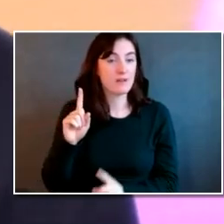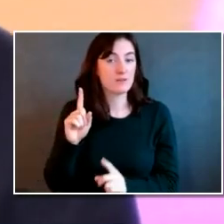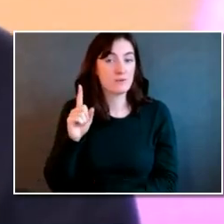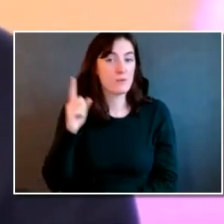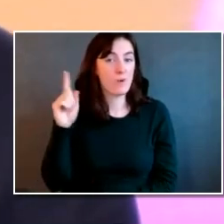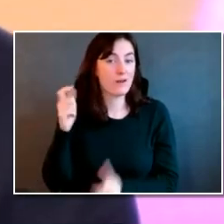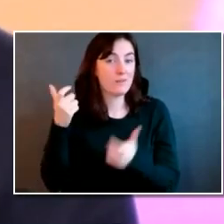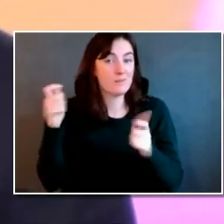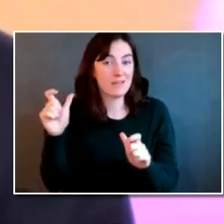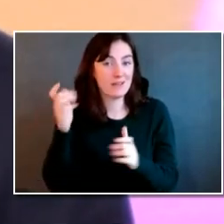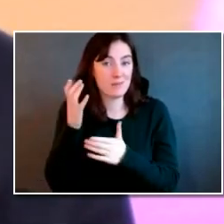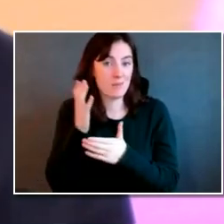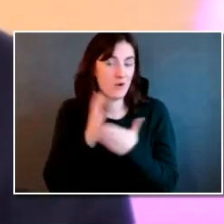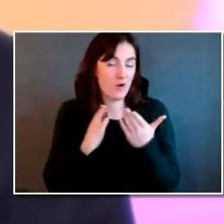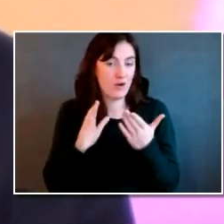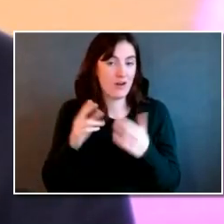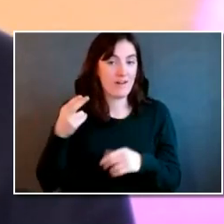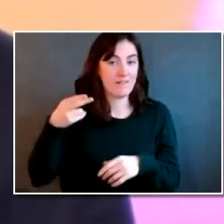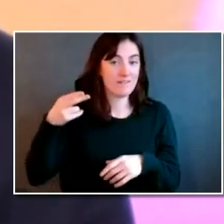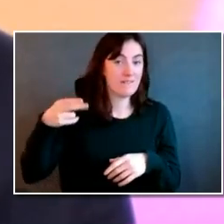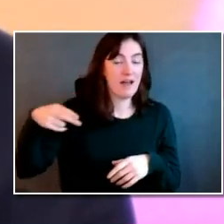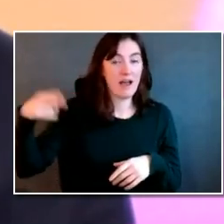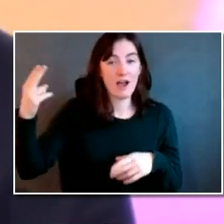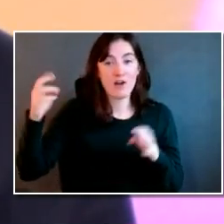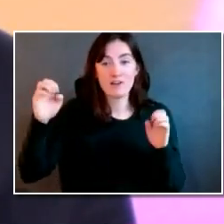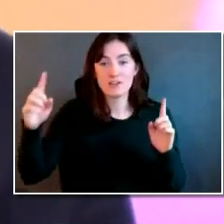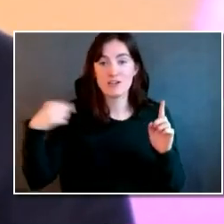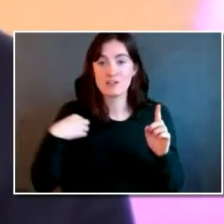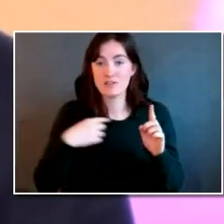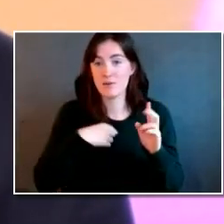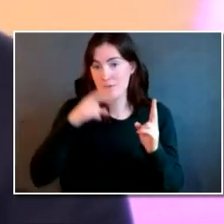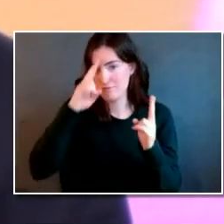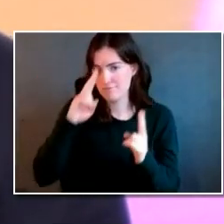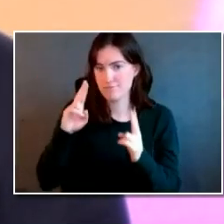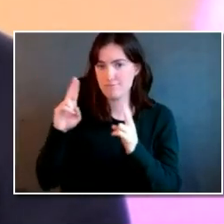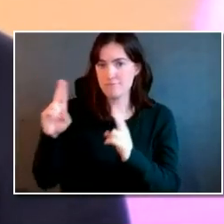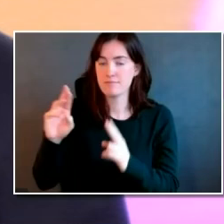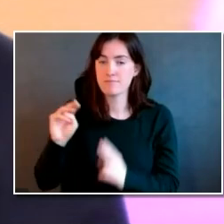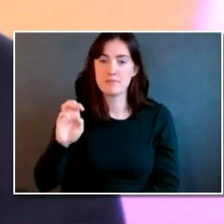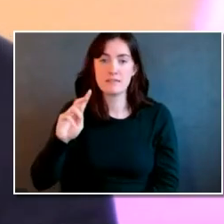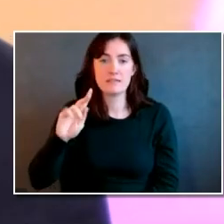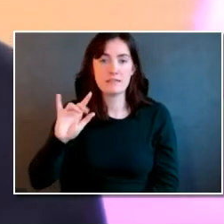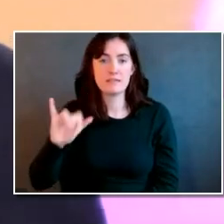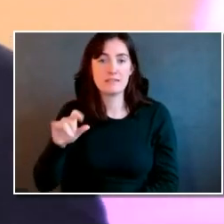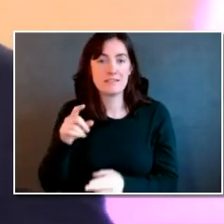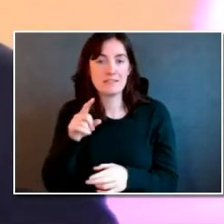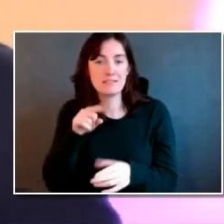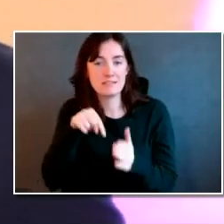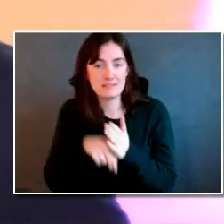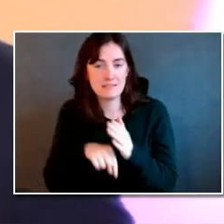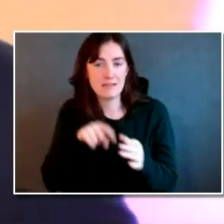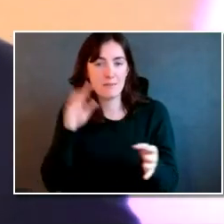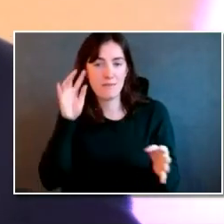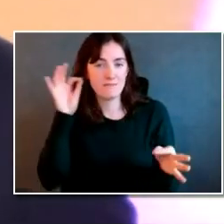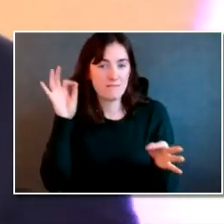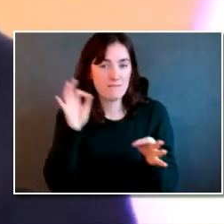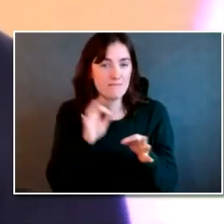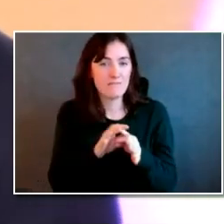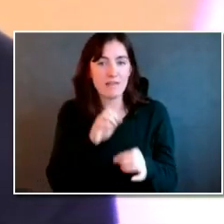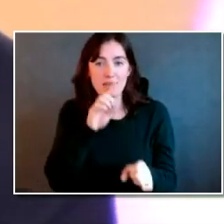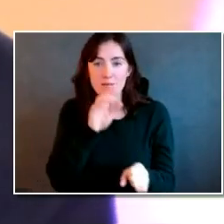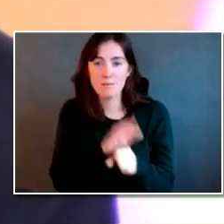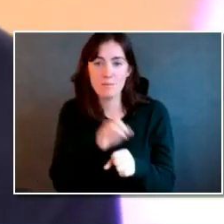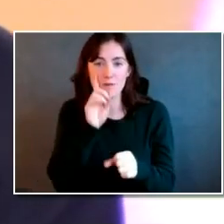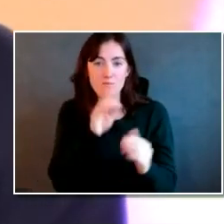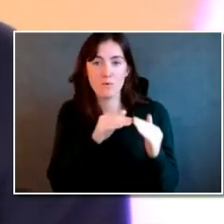higher education that we pay homage to McKinney's deep faith and commitment to social justice and equality.